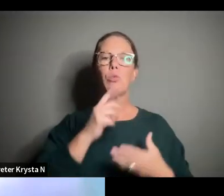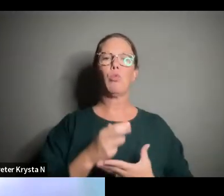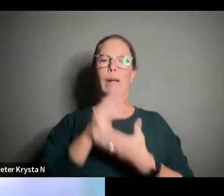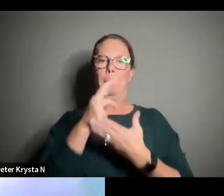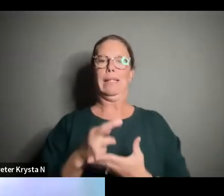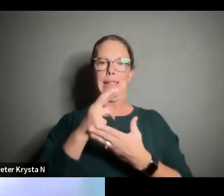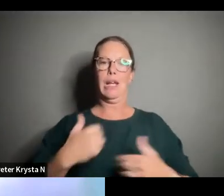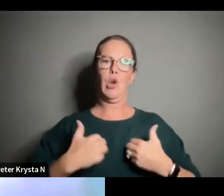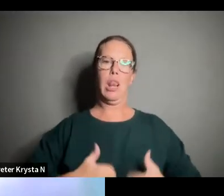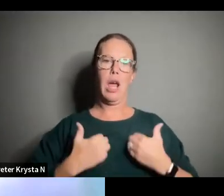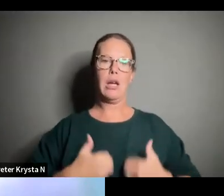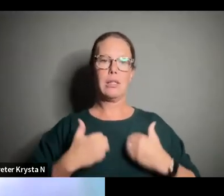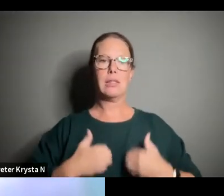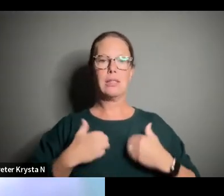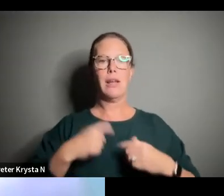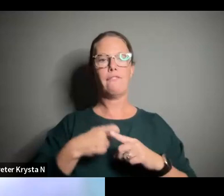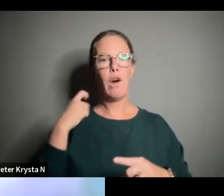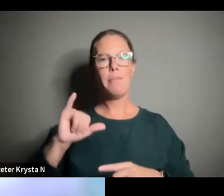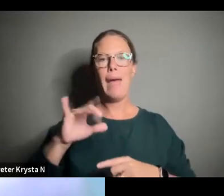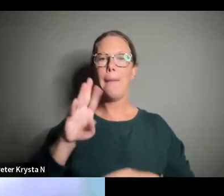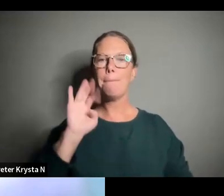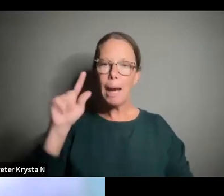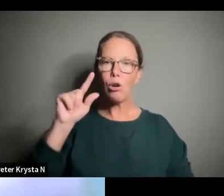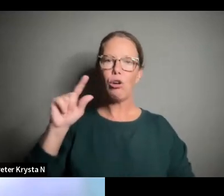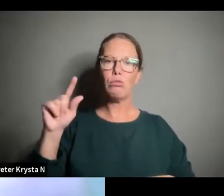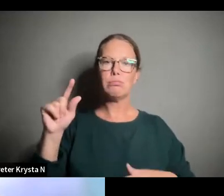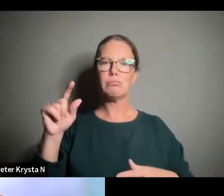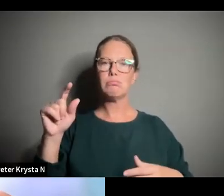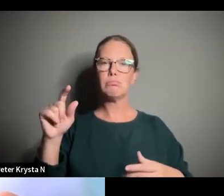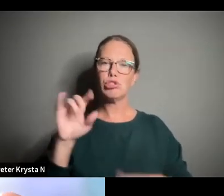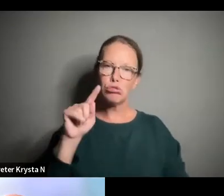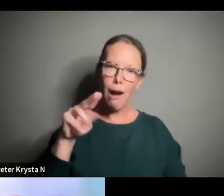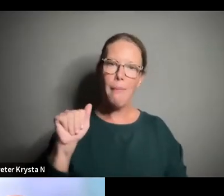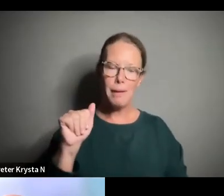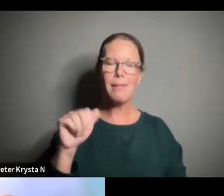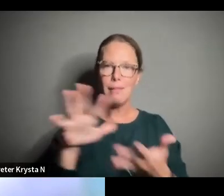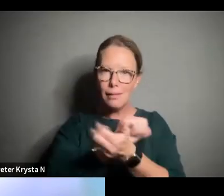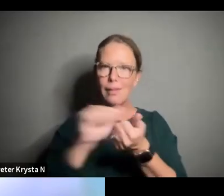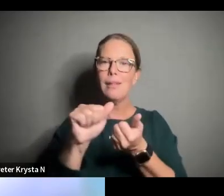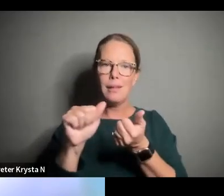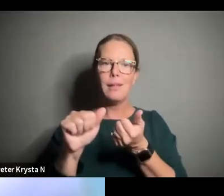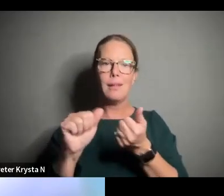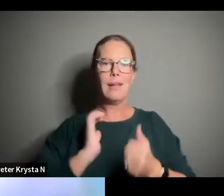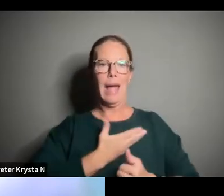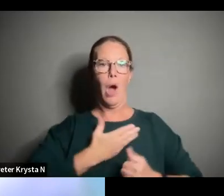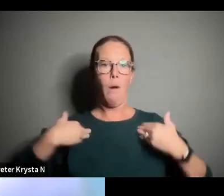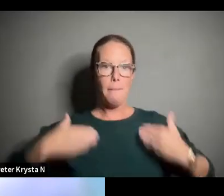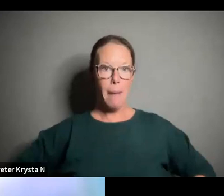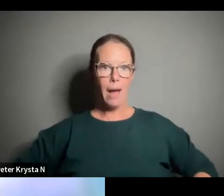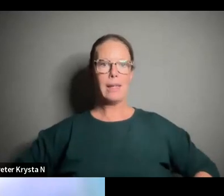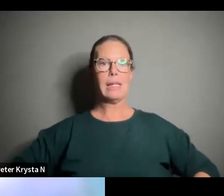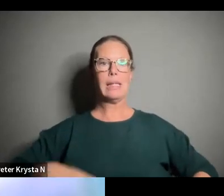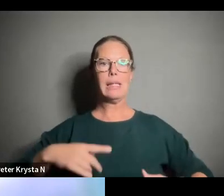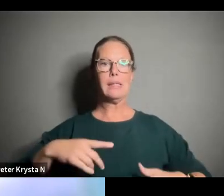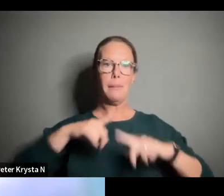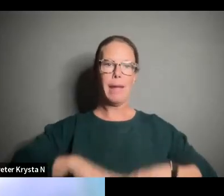your lungs from what we call the barotrauma of positive pressure ventilation. Our entire body is based on negative pressure